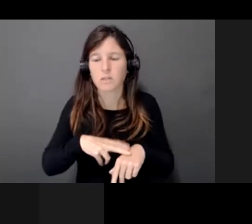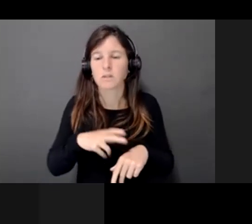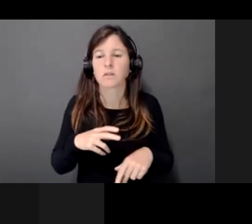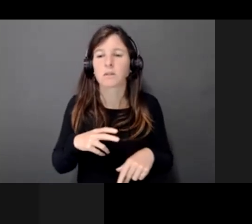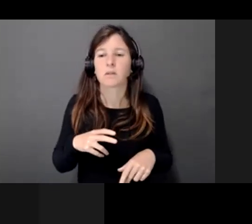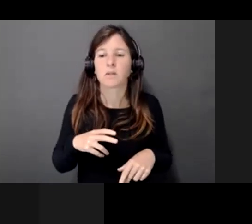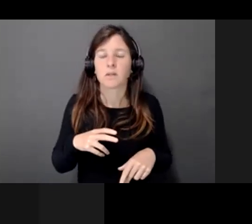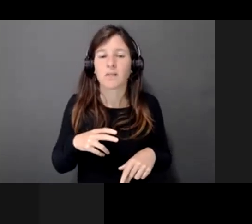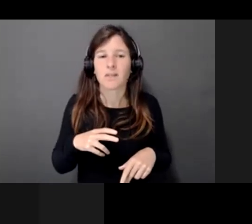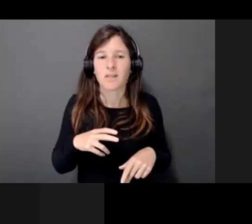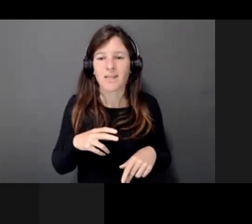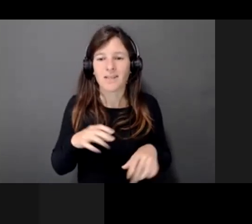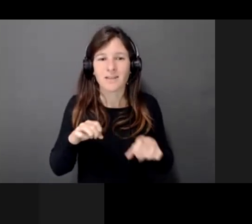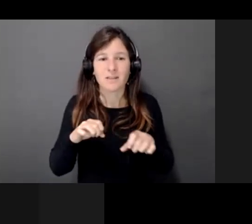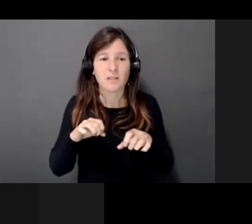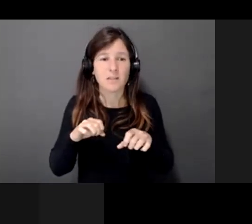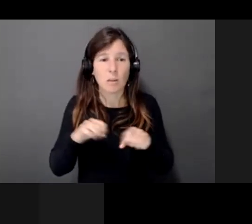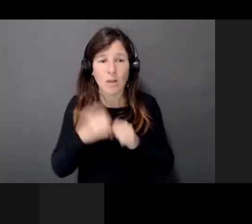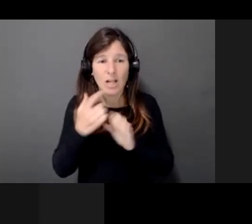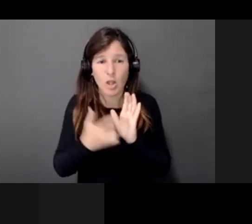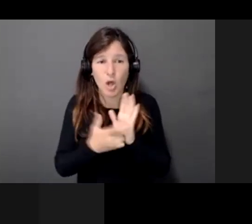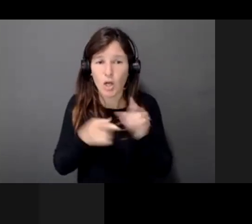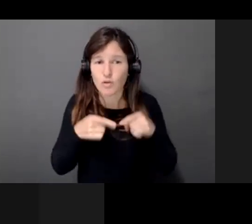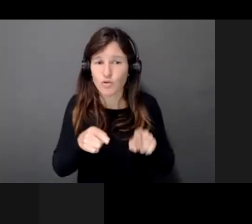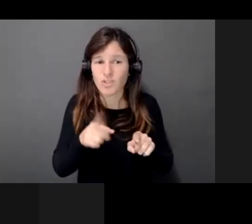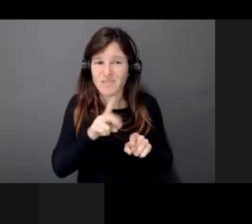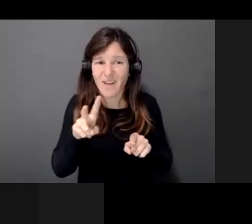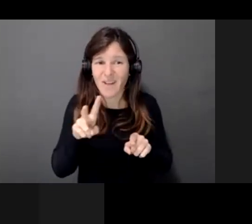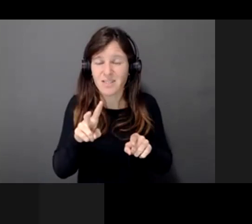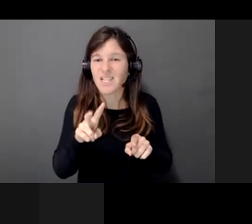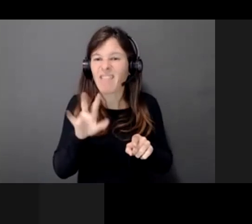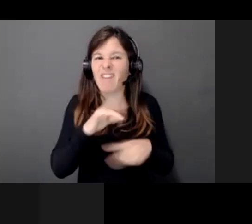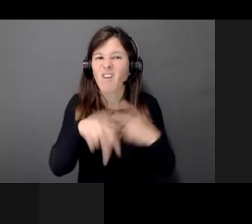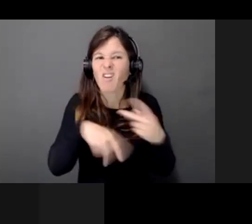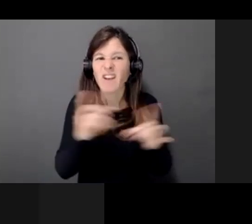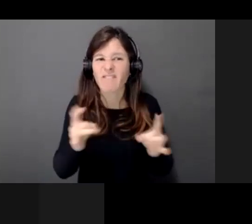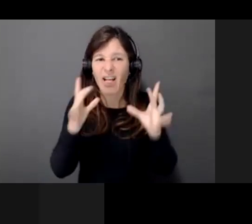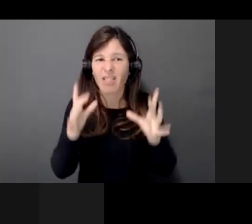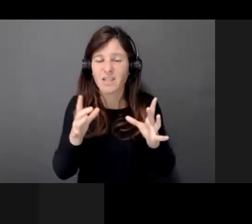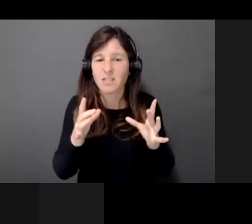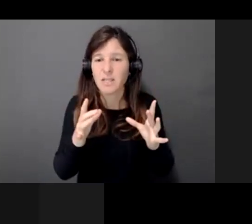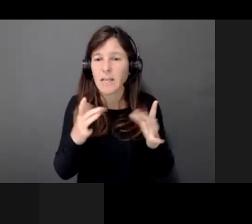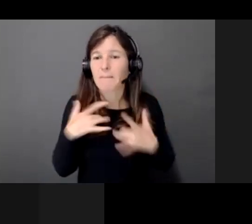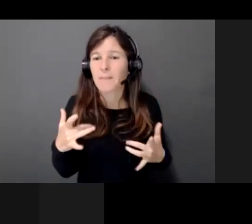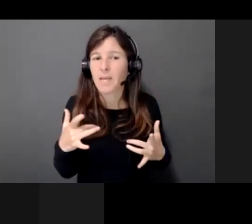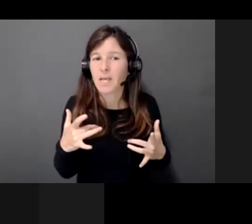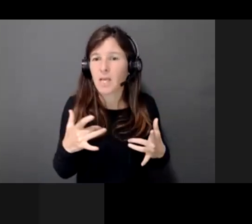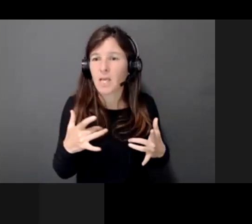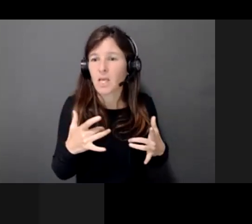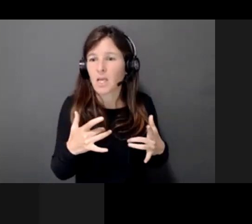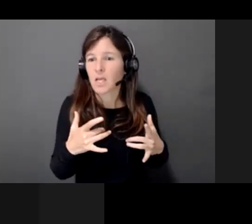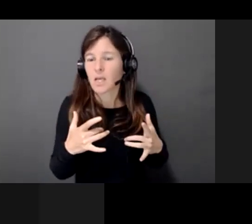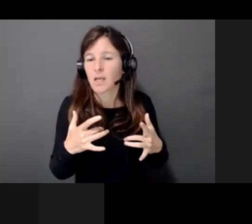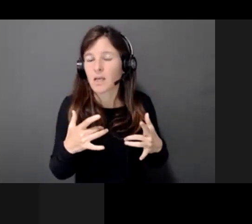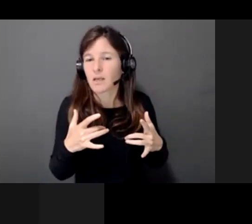in a domestic situation are often hidden from the public. They are often occasioned in a situation of trust